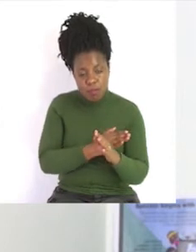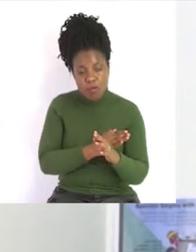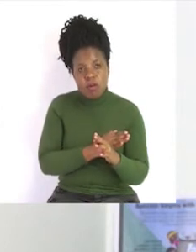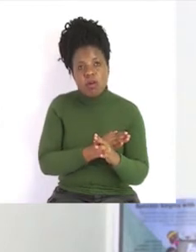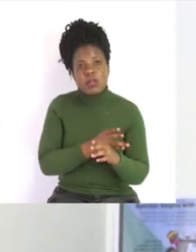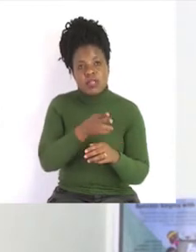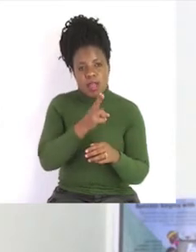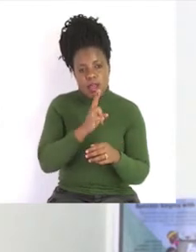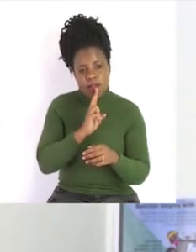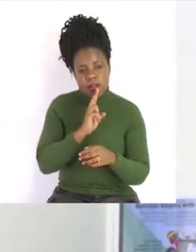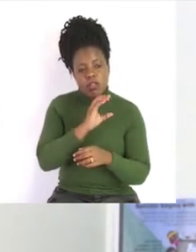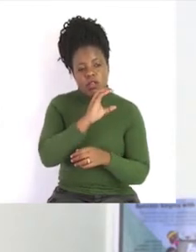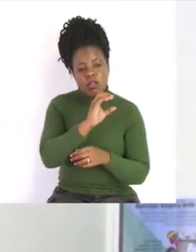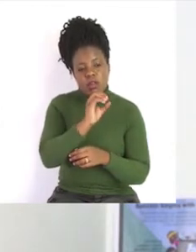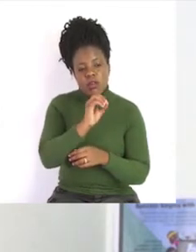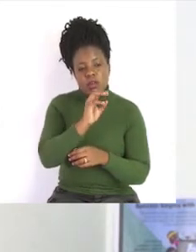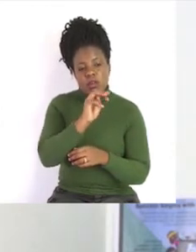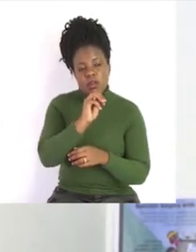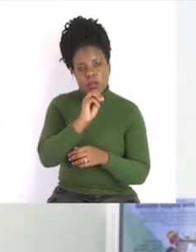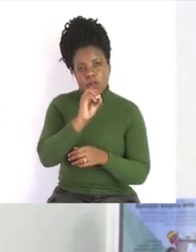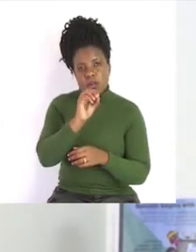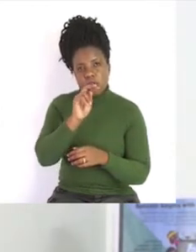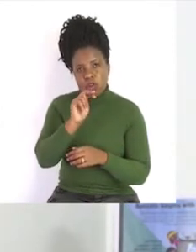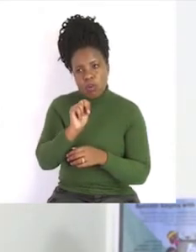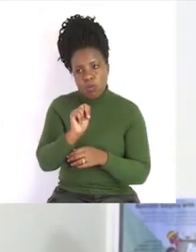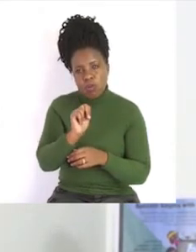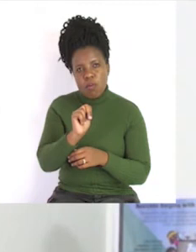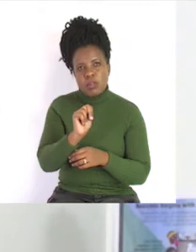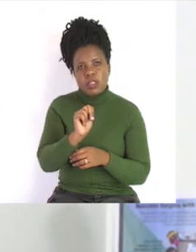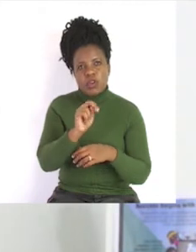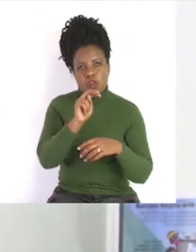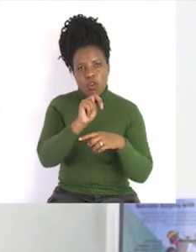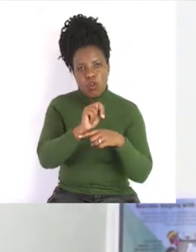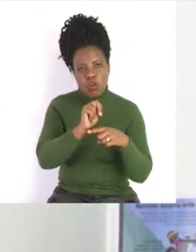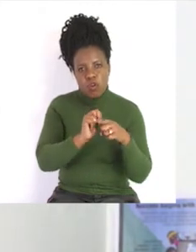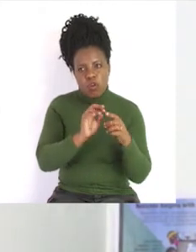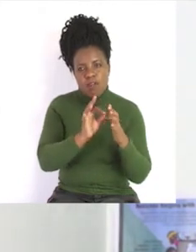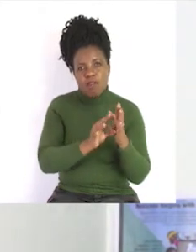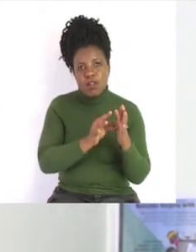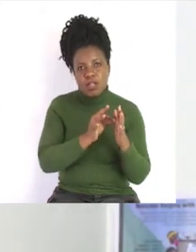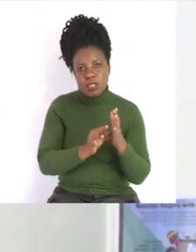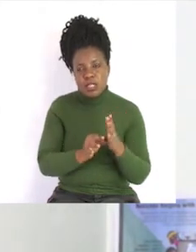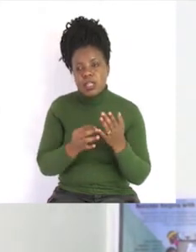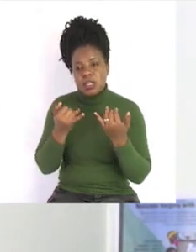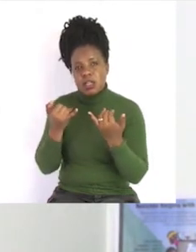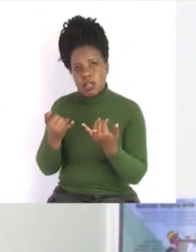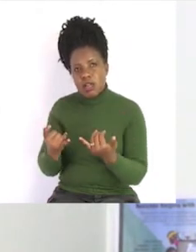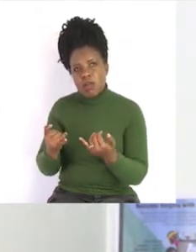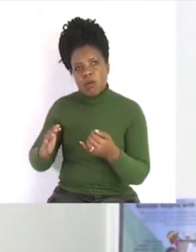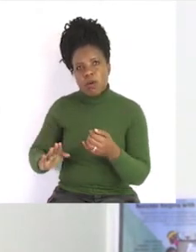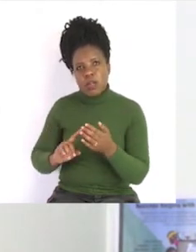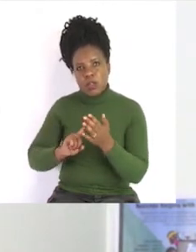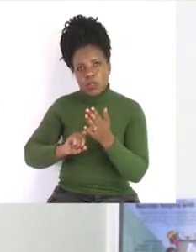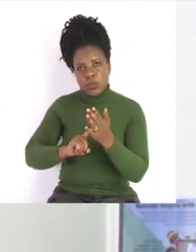as a decimal fraction. So, what do you do then? All right, you create what we